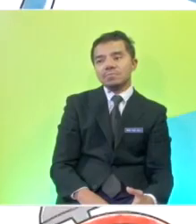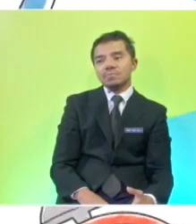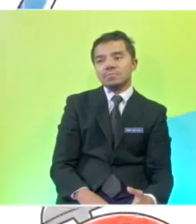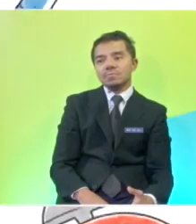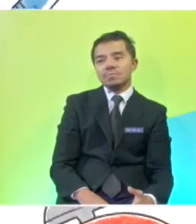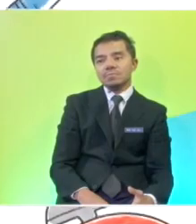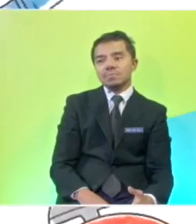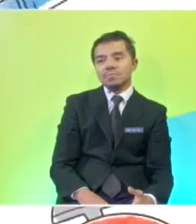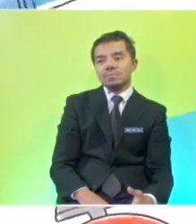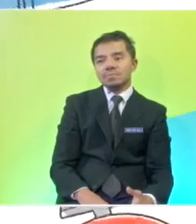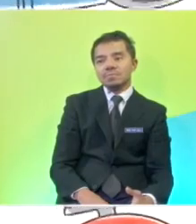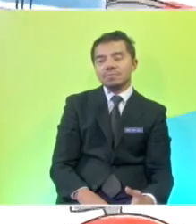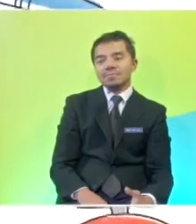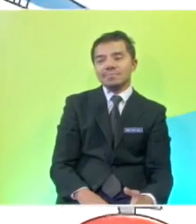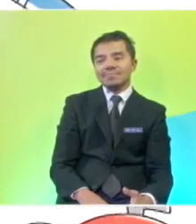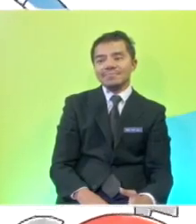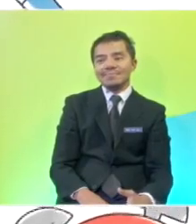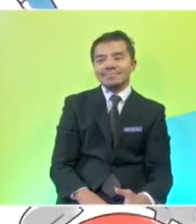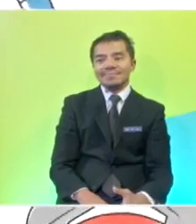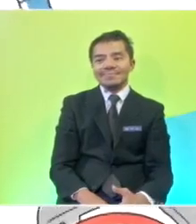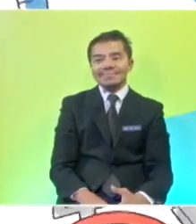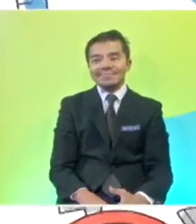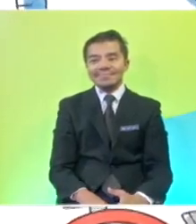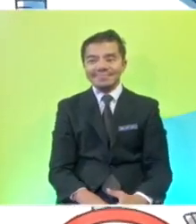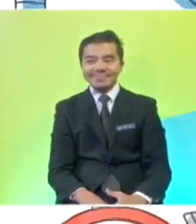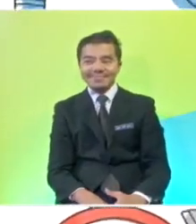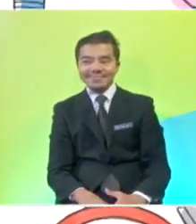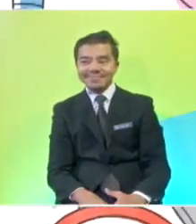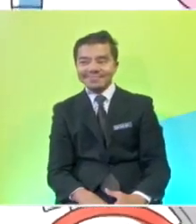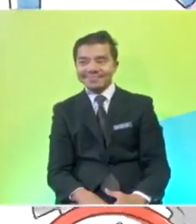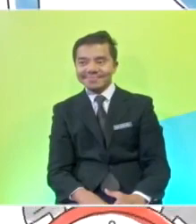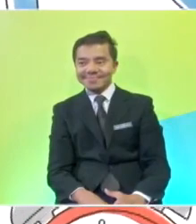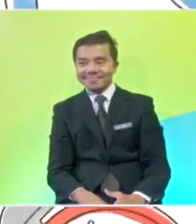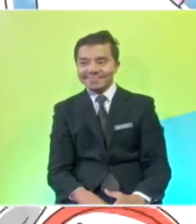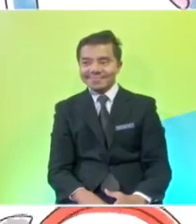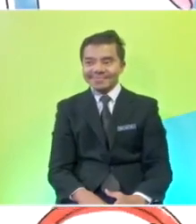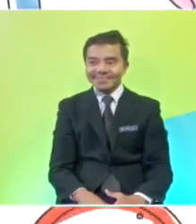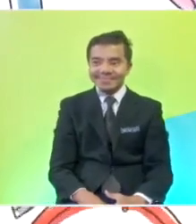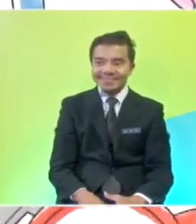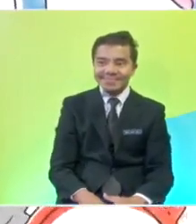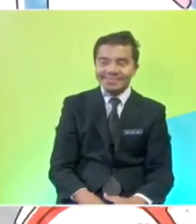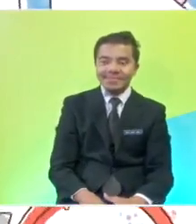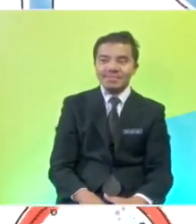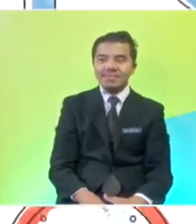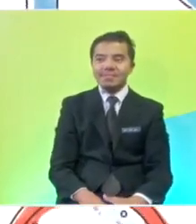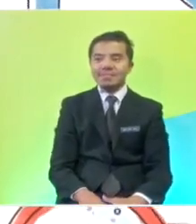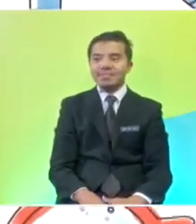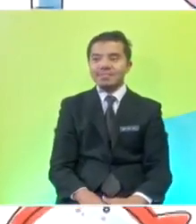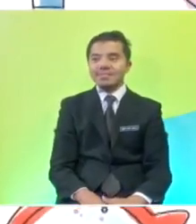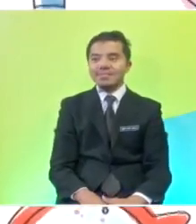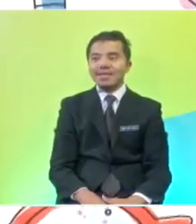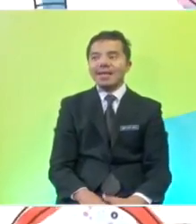great. That's why she's using red. Yes. Haziq one? Where's Haziq? Yours, show us. May I go to the